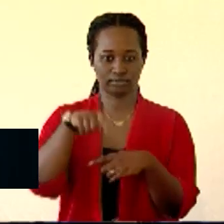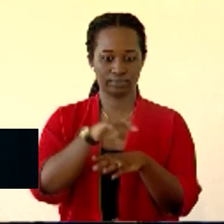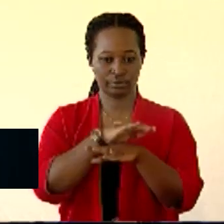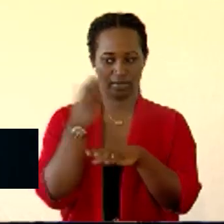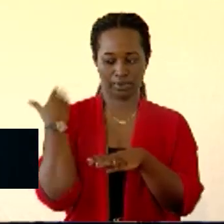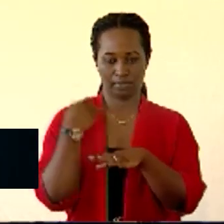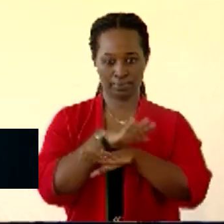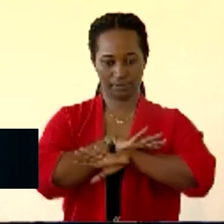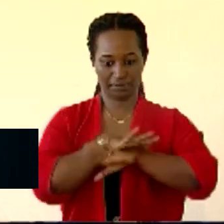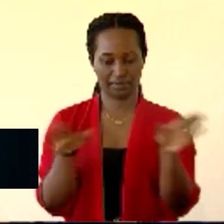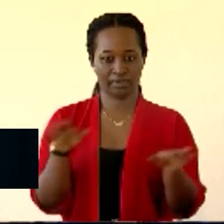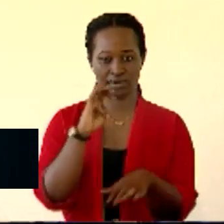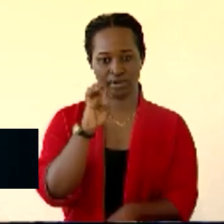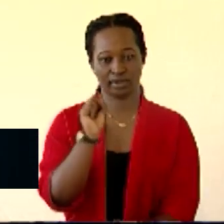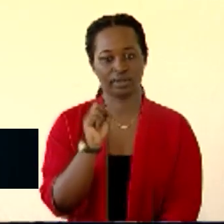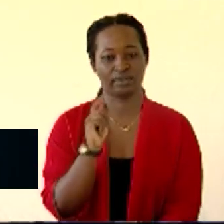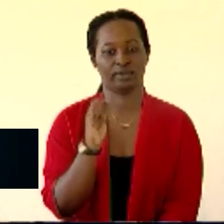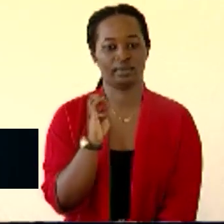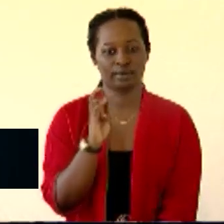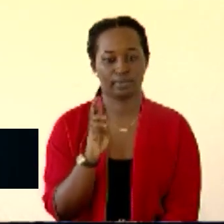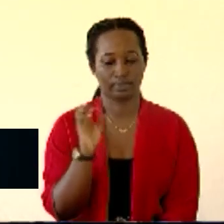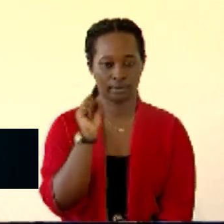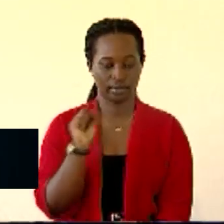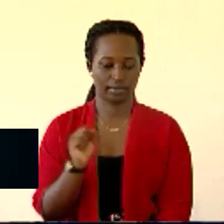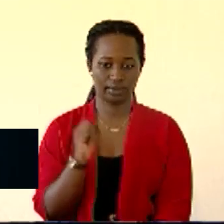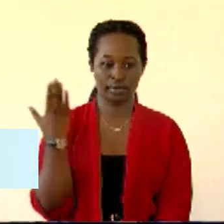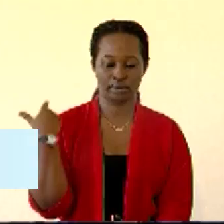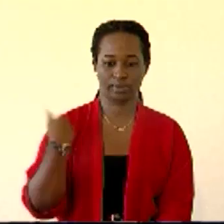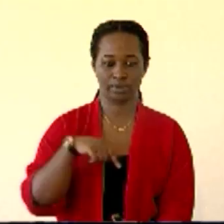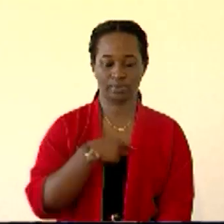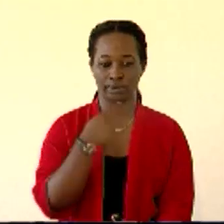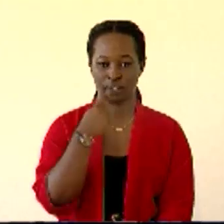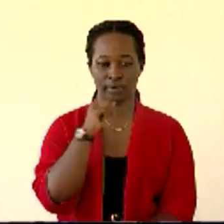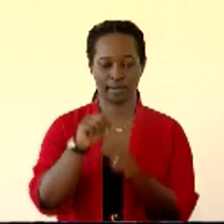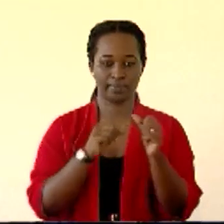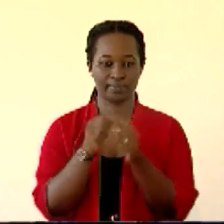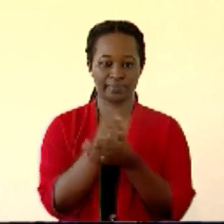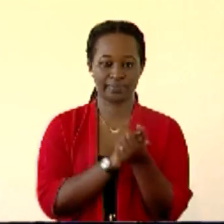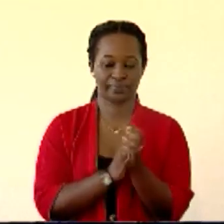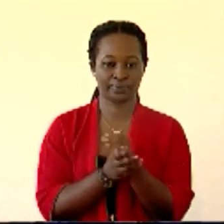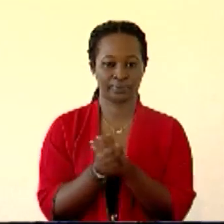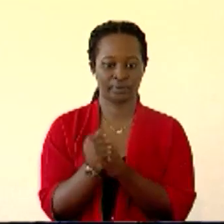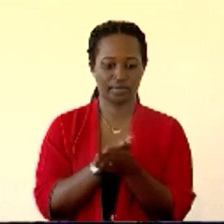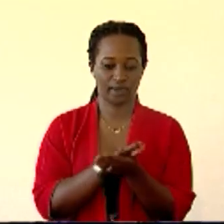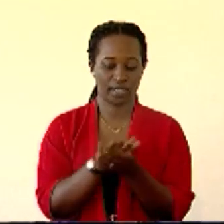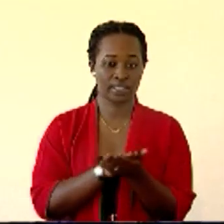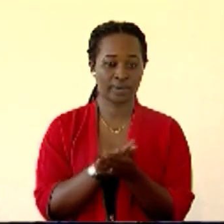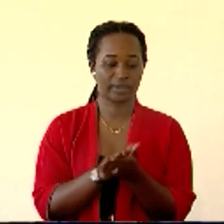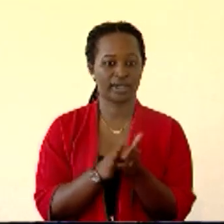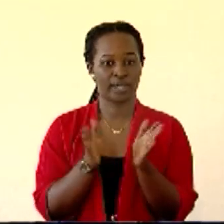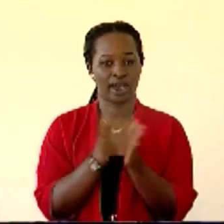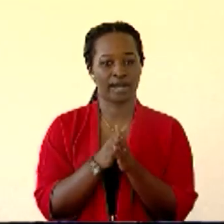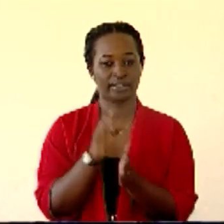esters. In the previous lesson, we talked about the soaps and detergents, and then that was how the soaps